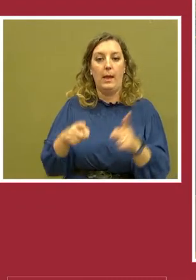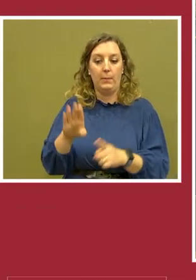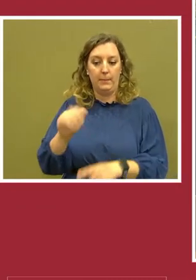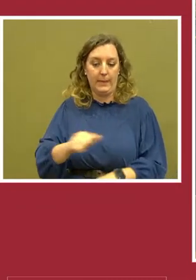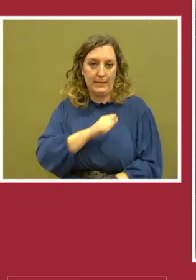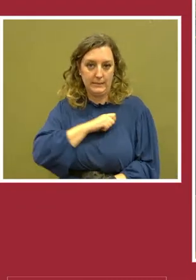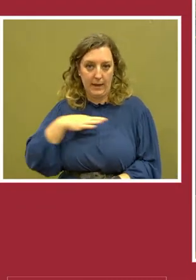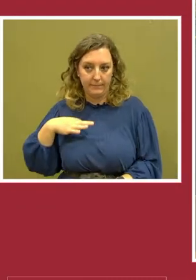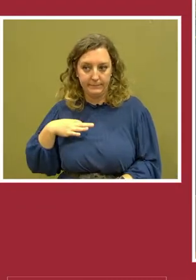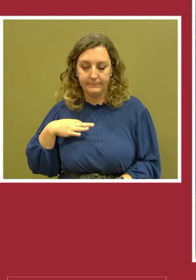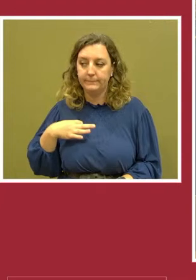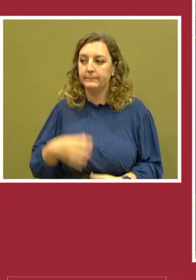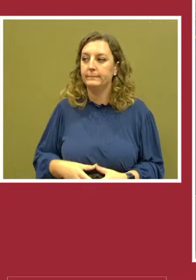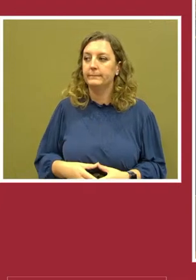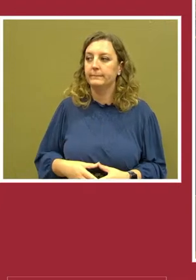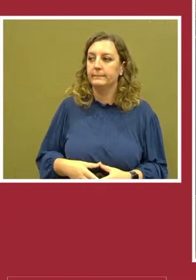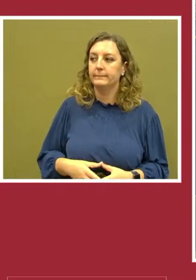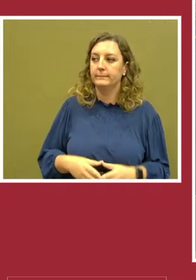staff.